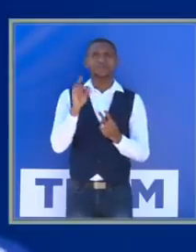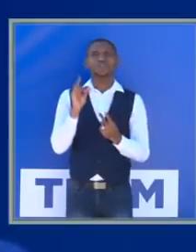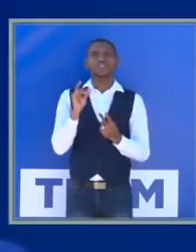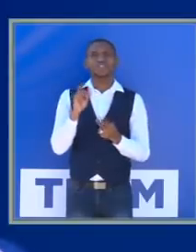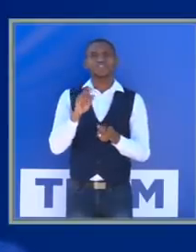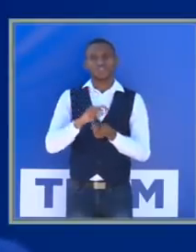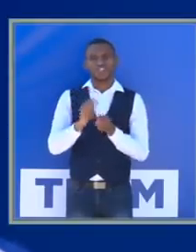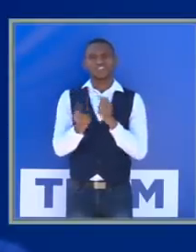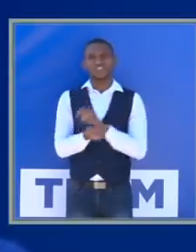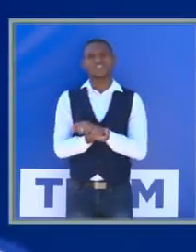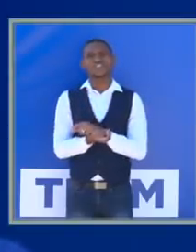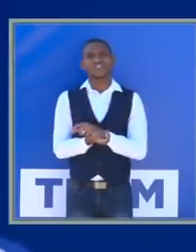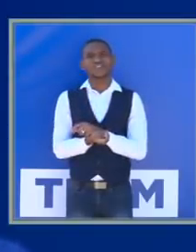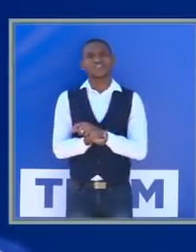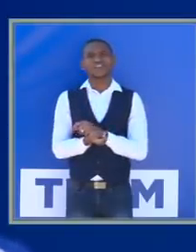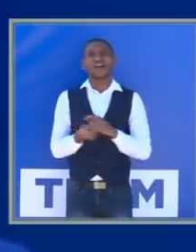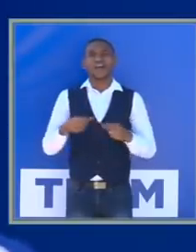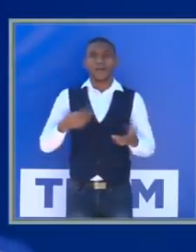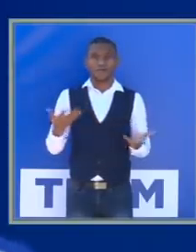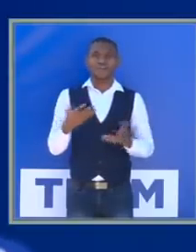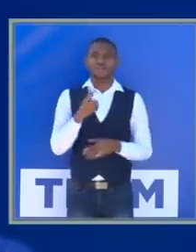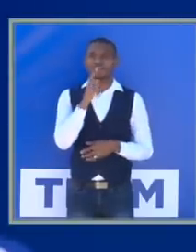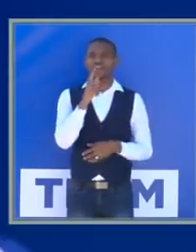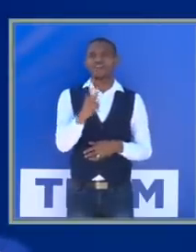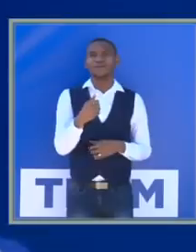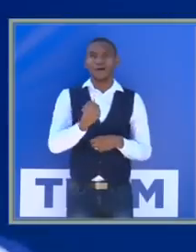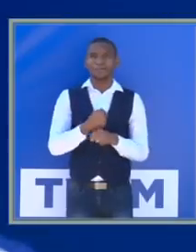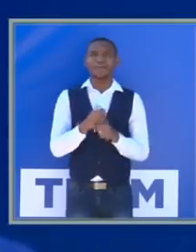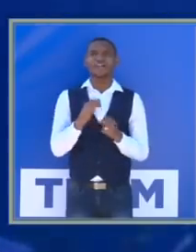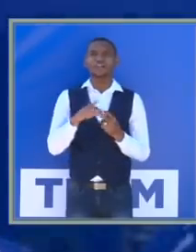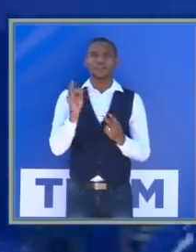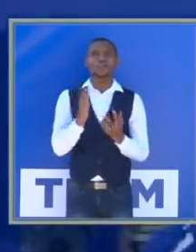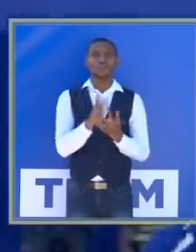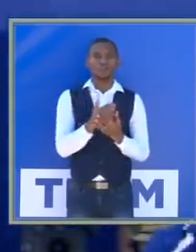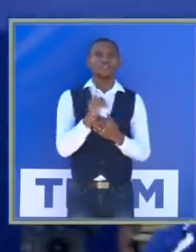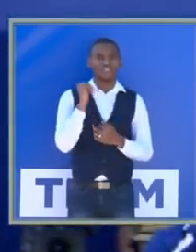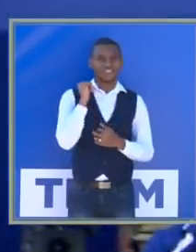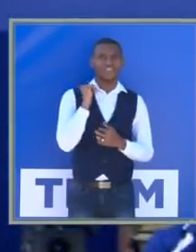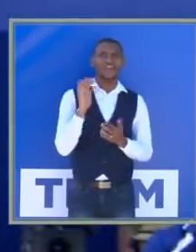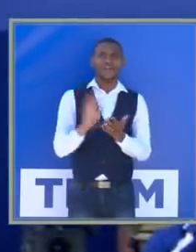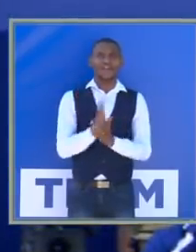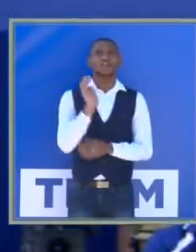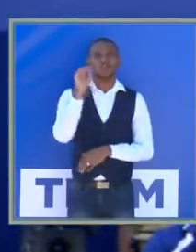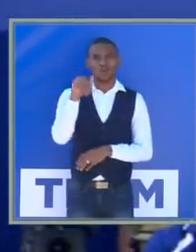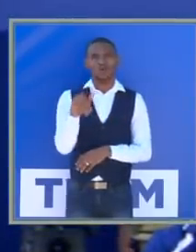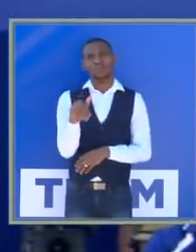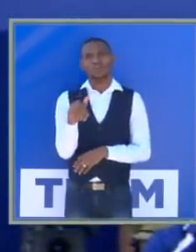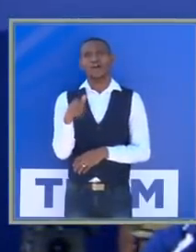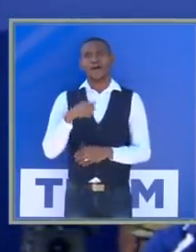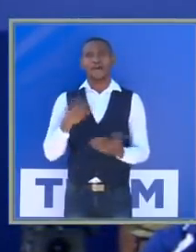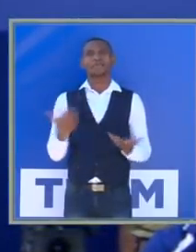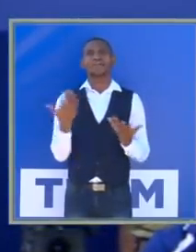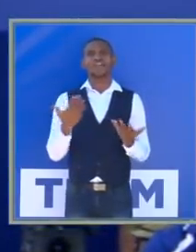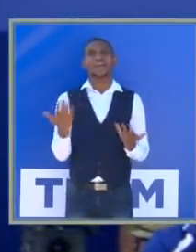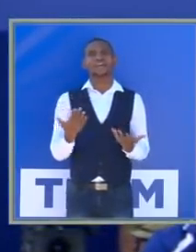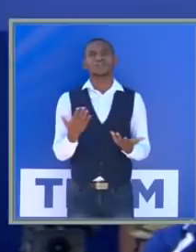change. I'm here to tell you that I'm making a choice between yesterday and tomorrow. I am here to